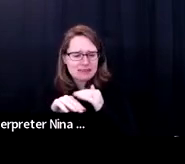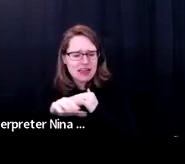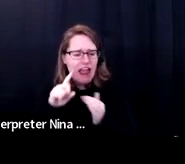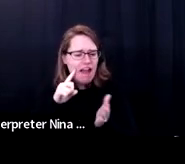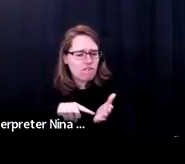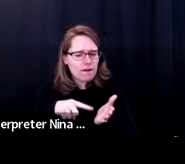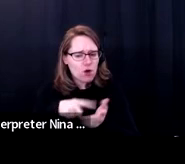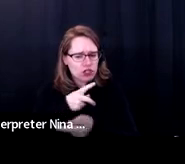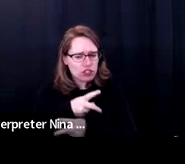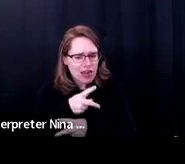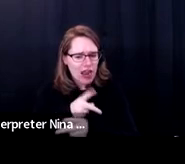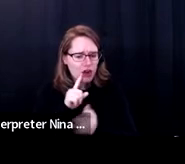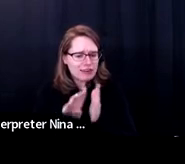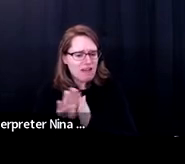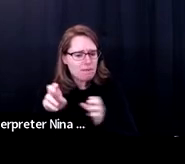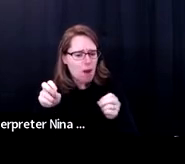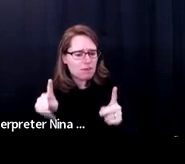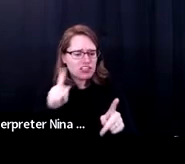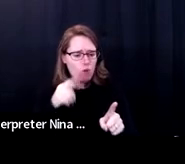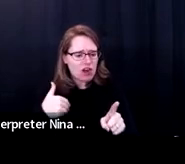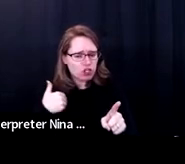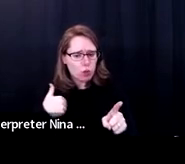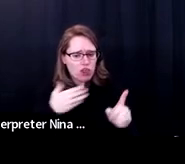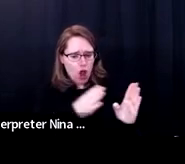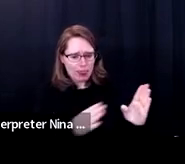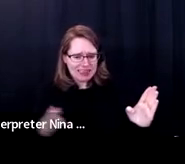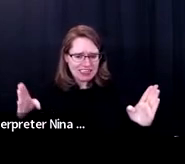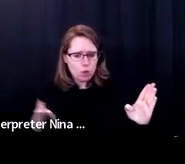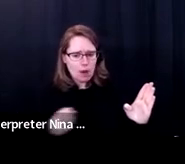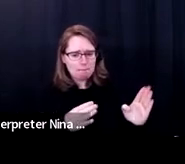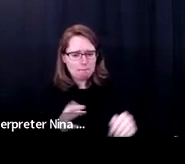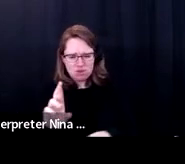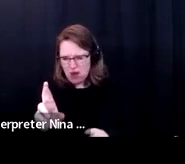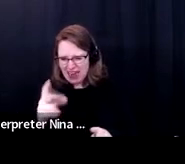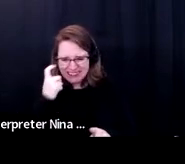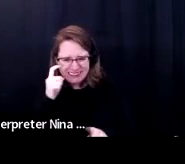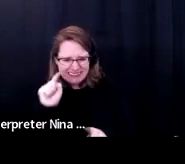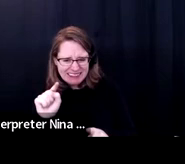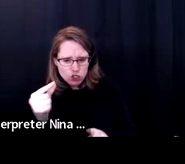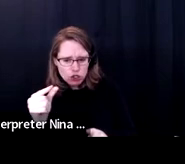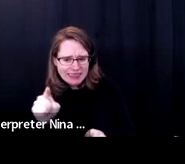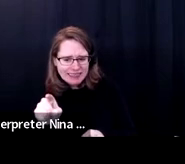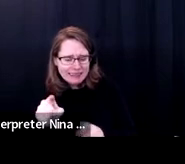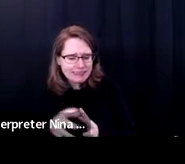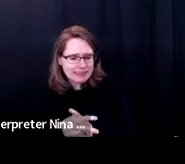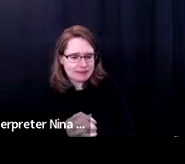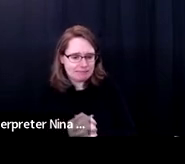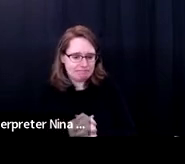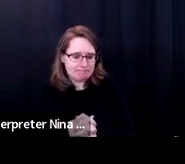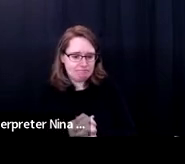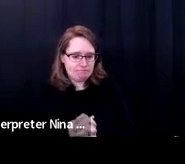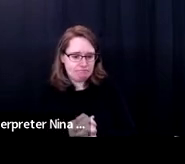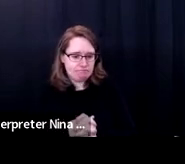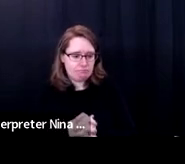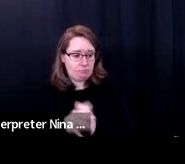development opportunities for youth along the continuum, which is just to the right of what was highlighted in green. Those are maybe somewhat